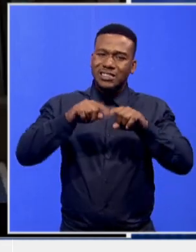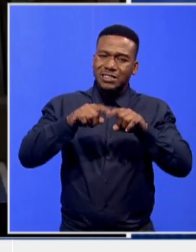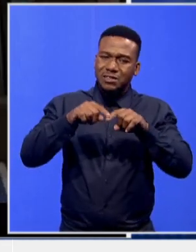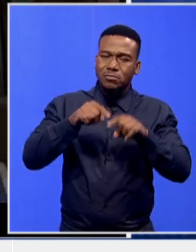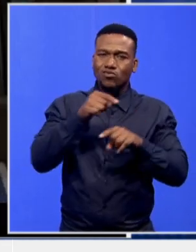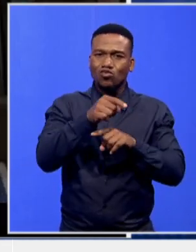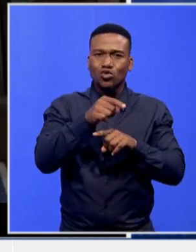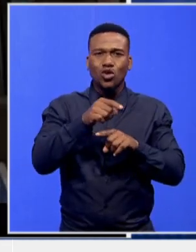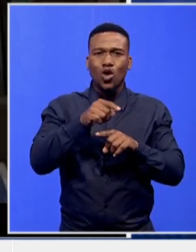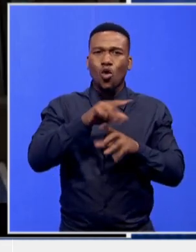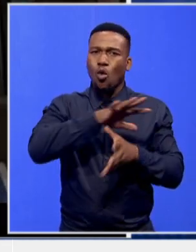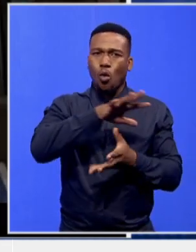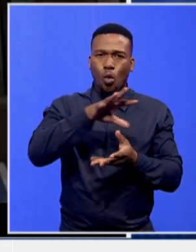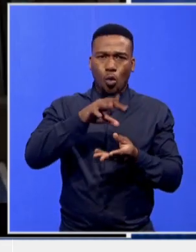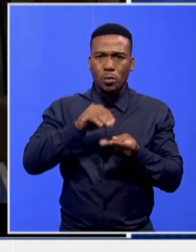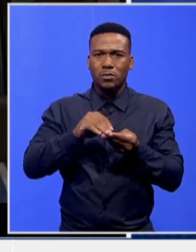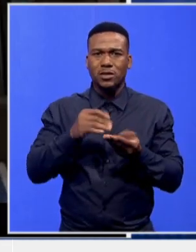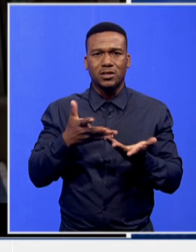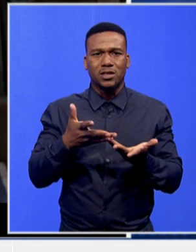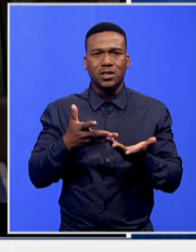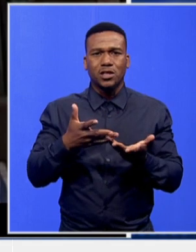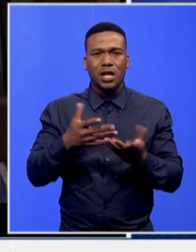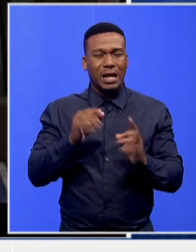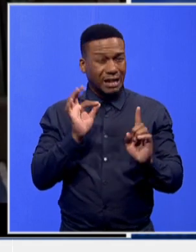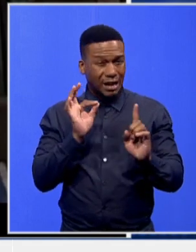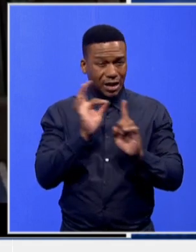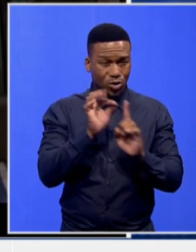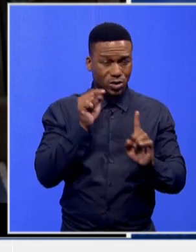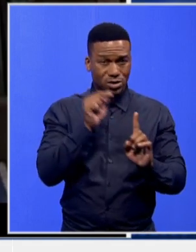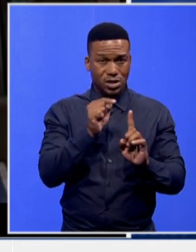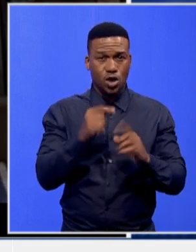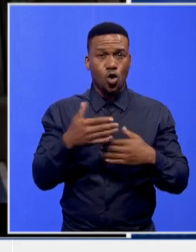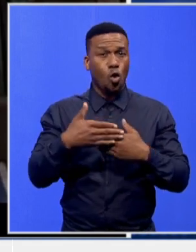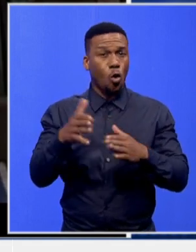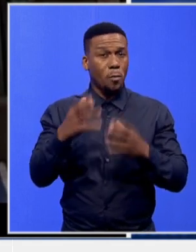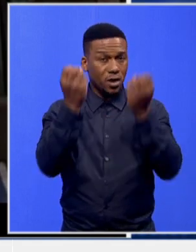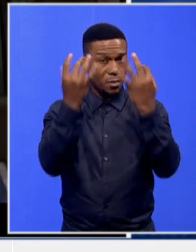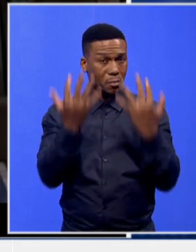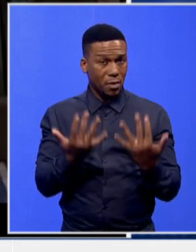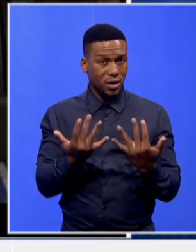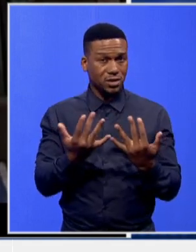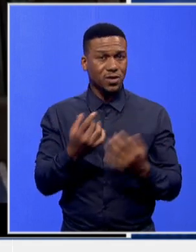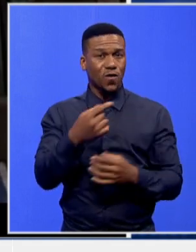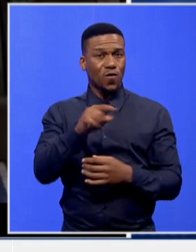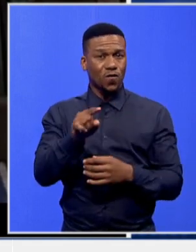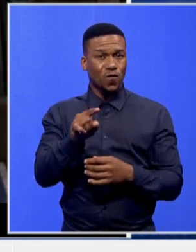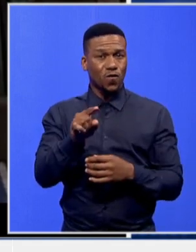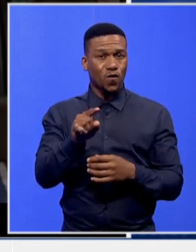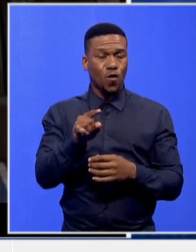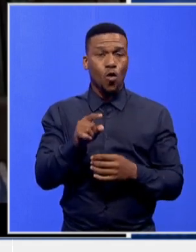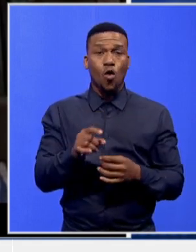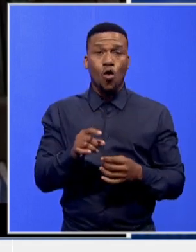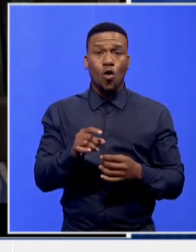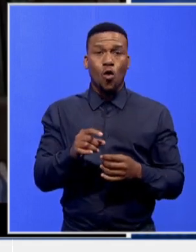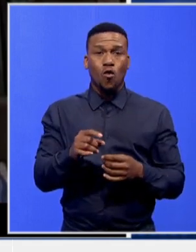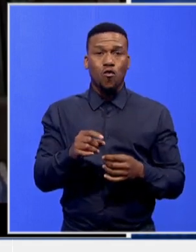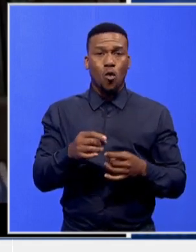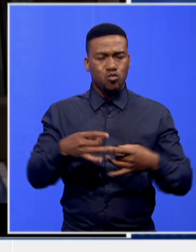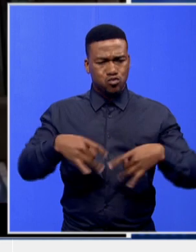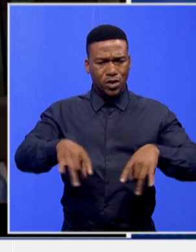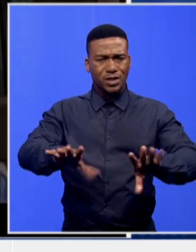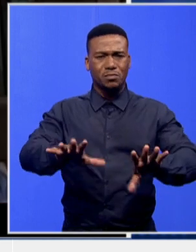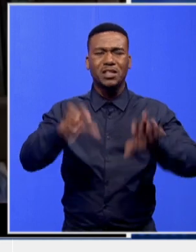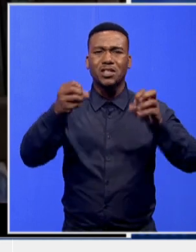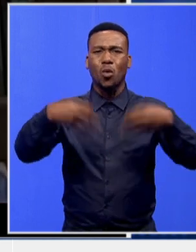and the accuracy of the opening balances of the fruitless and wasteful and the irregular